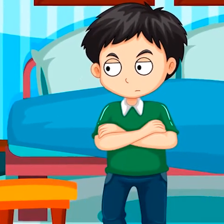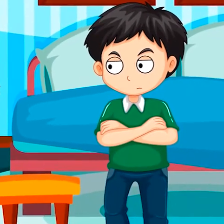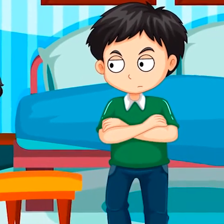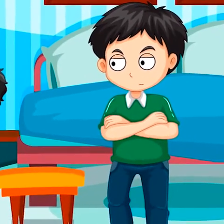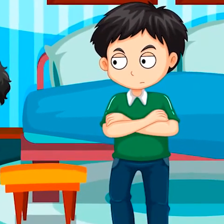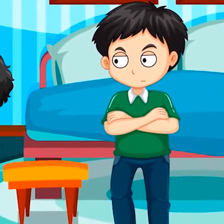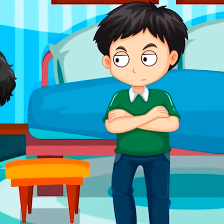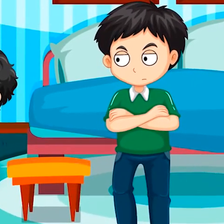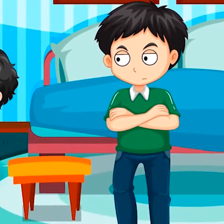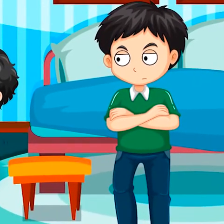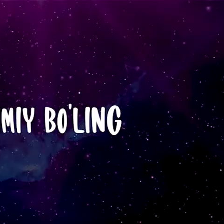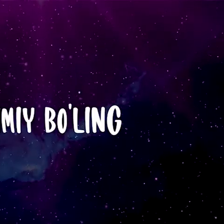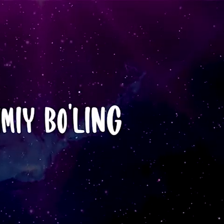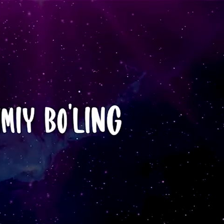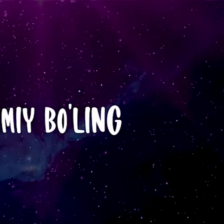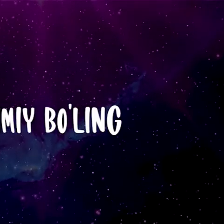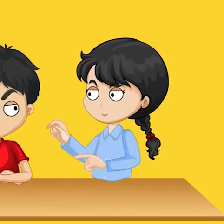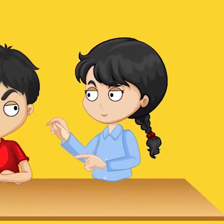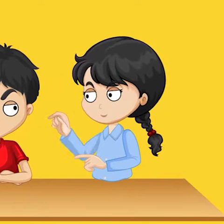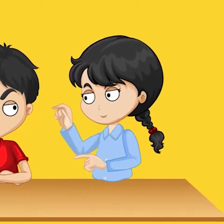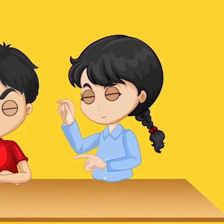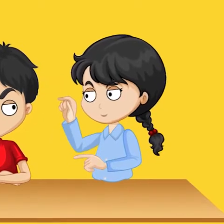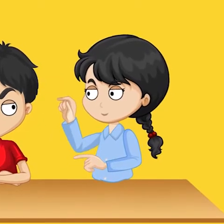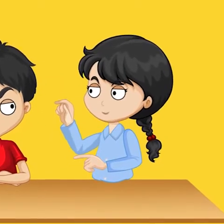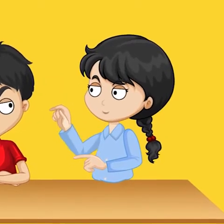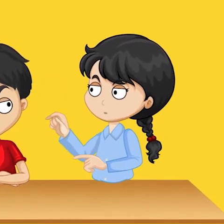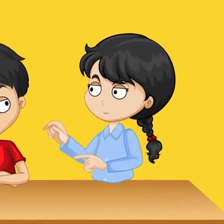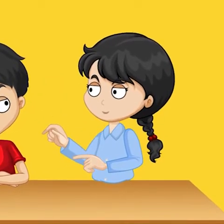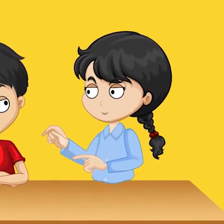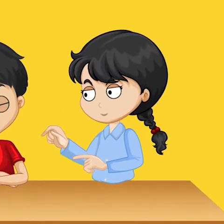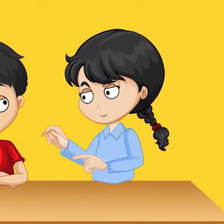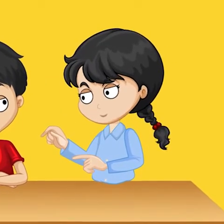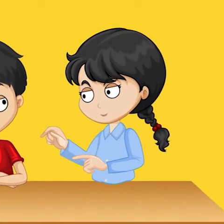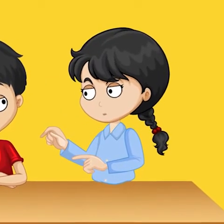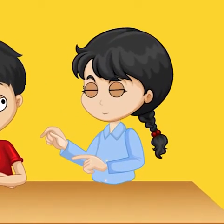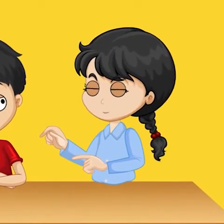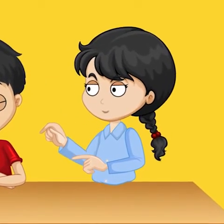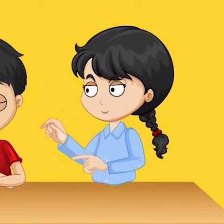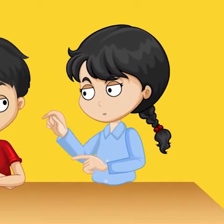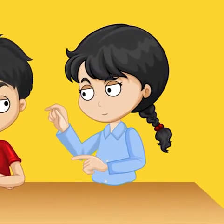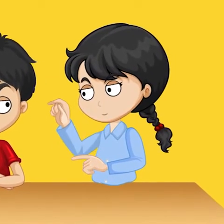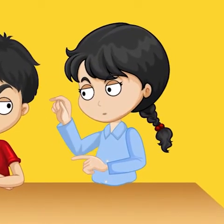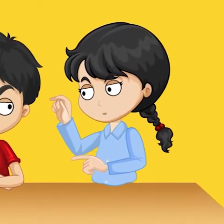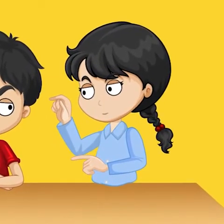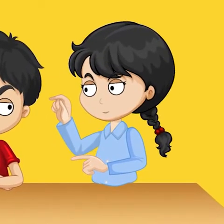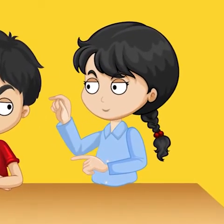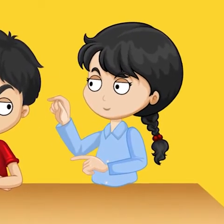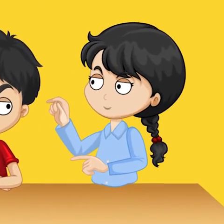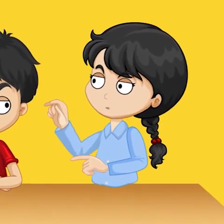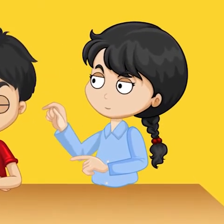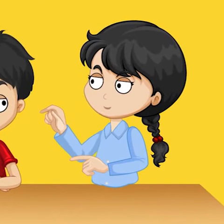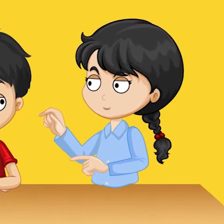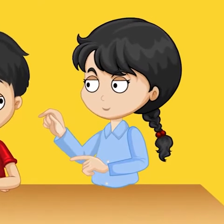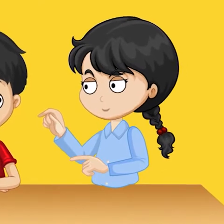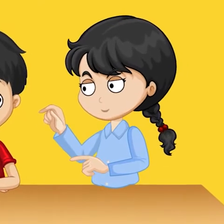esa vaqtingizni bir qismini oladi. Samimiy bo'ling. Odamlar ko'ziga boshqacha bo'lib ko'rinishga urinadigan insonlar ularni o'zidan uzoqlashtiradi. Axir